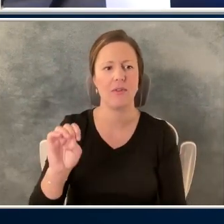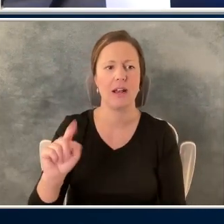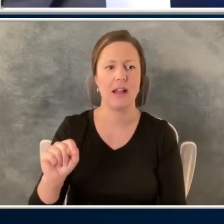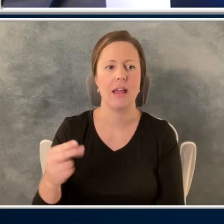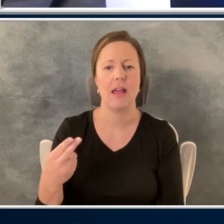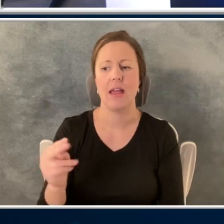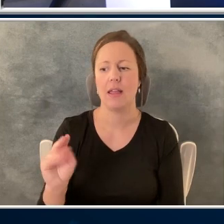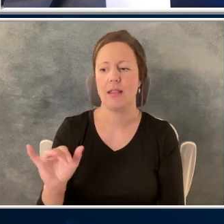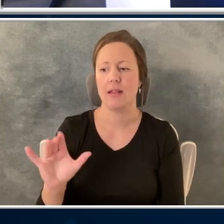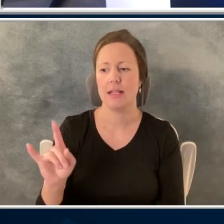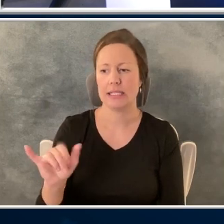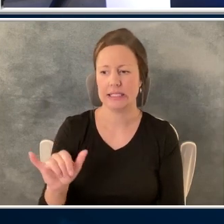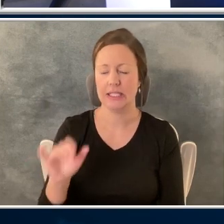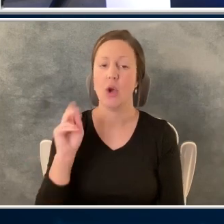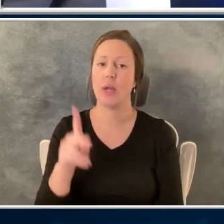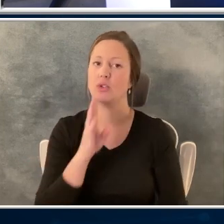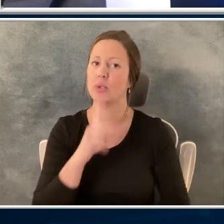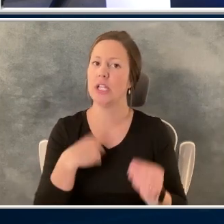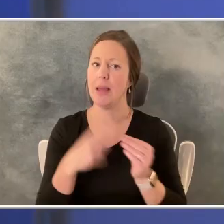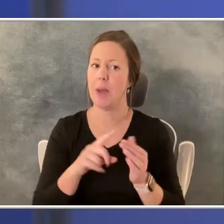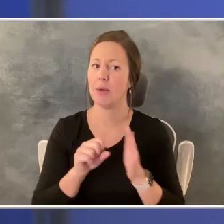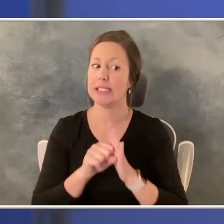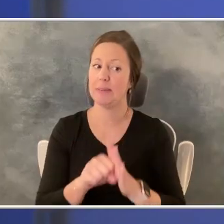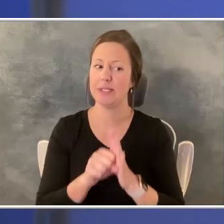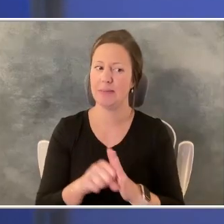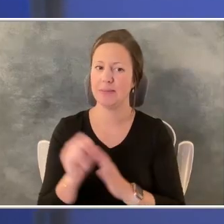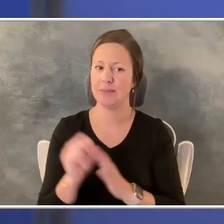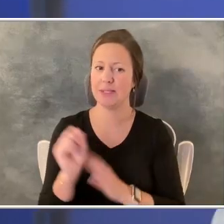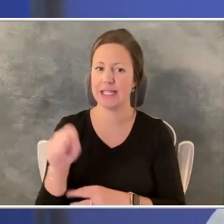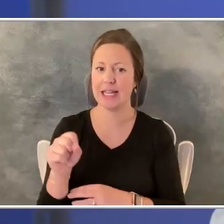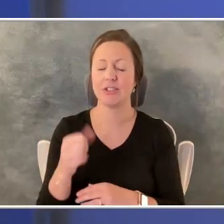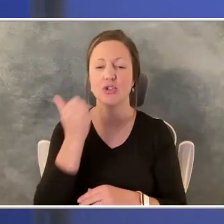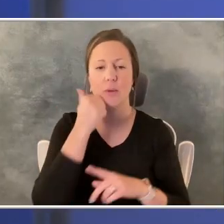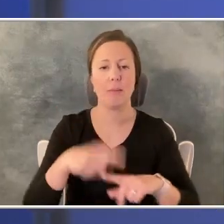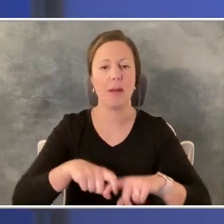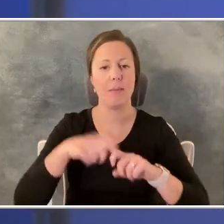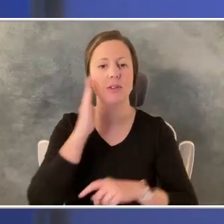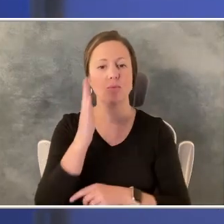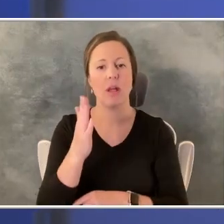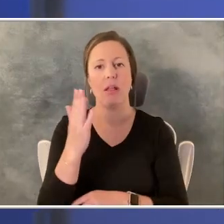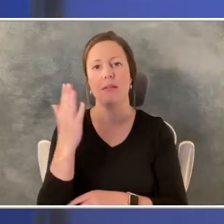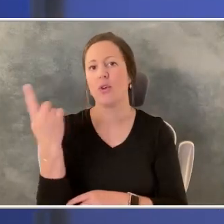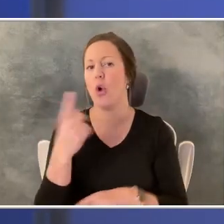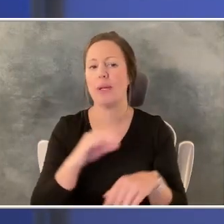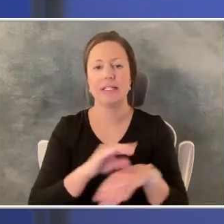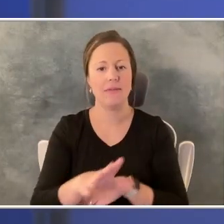of menopausal symptoms. So, menopause is always going to affect your bones for the rest of your life. Menopause